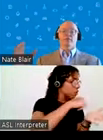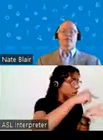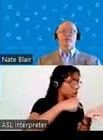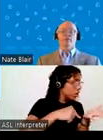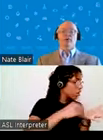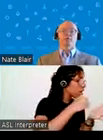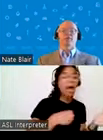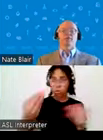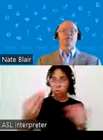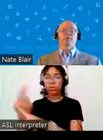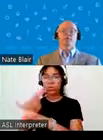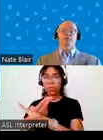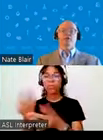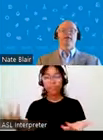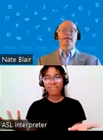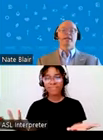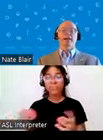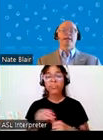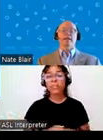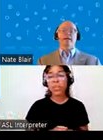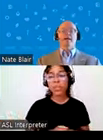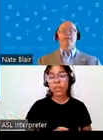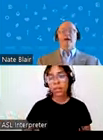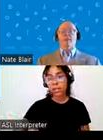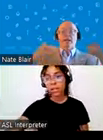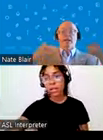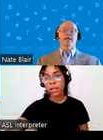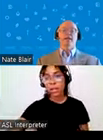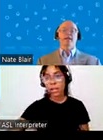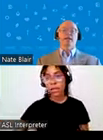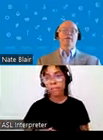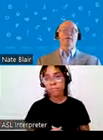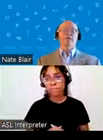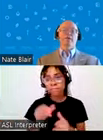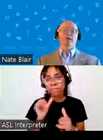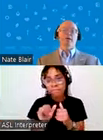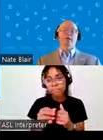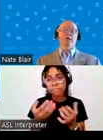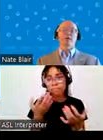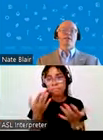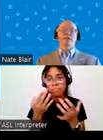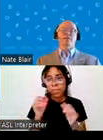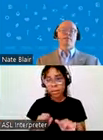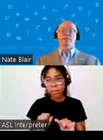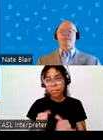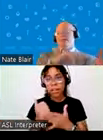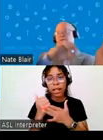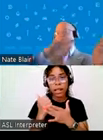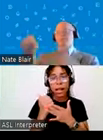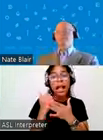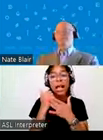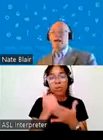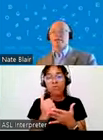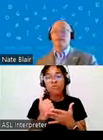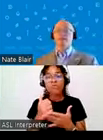We have a number of tools that are looking at that. That might result in modifications needed for resilience. And then